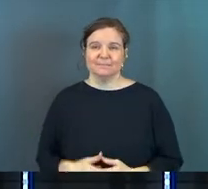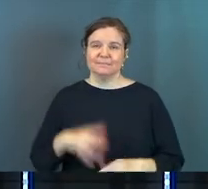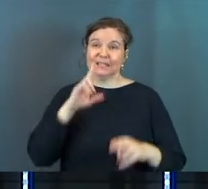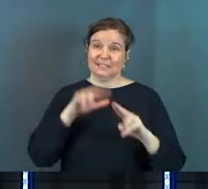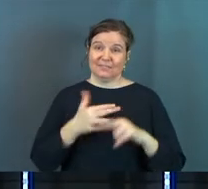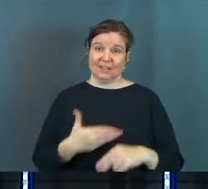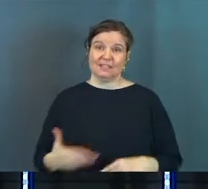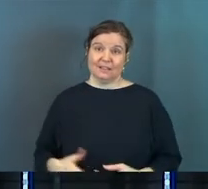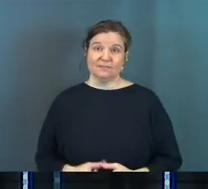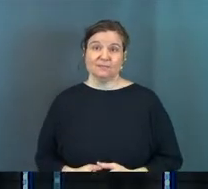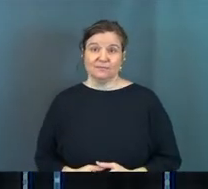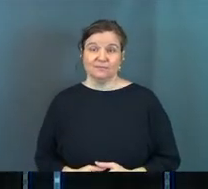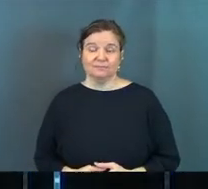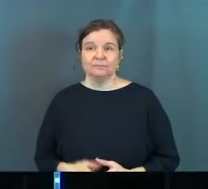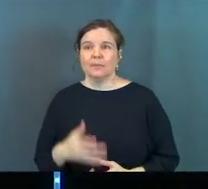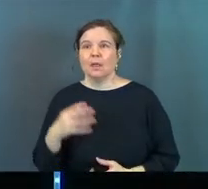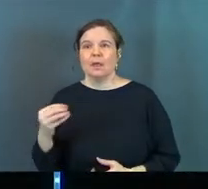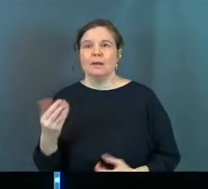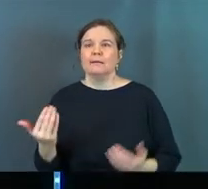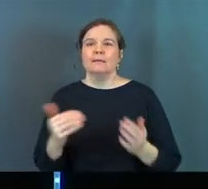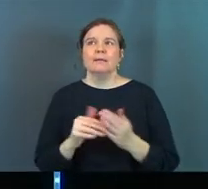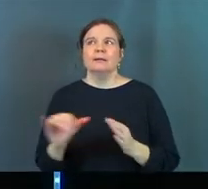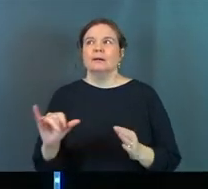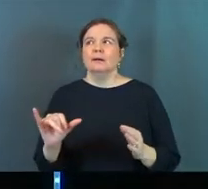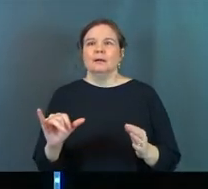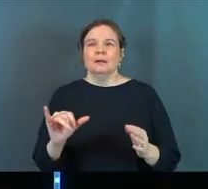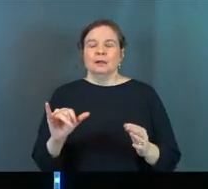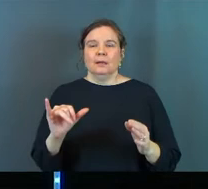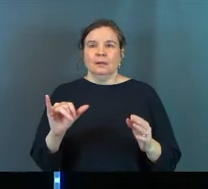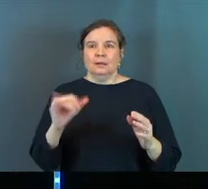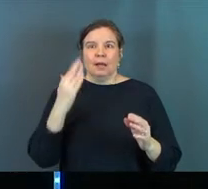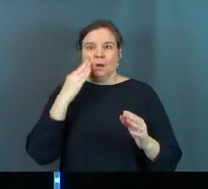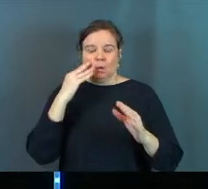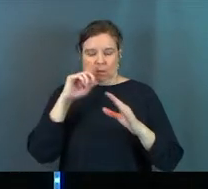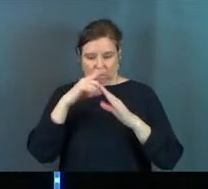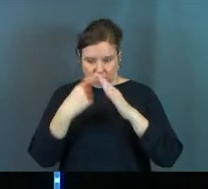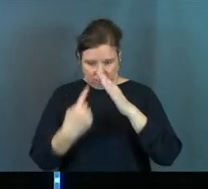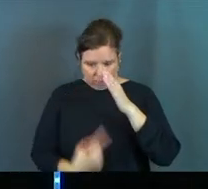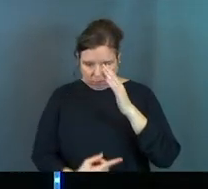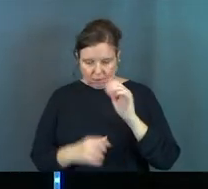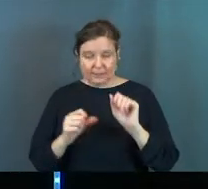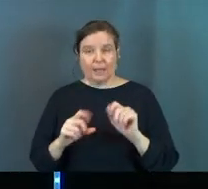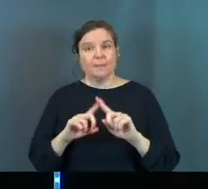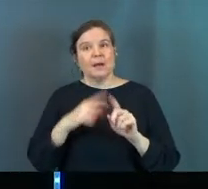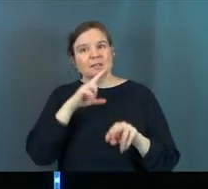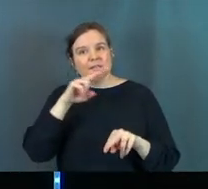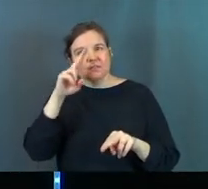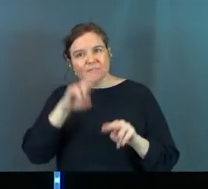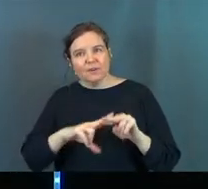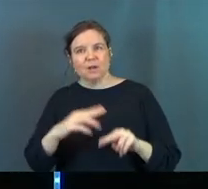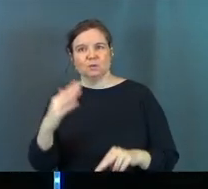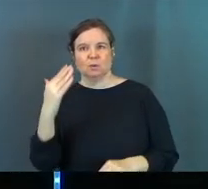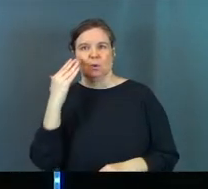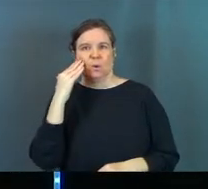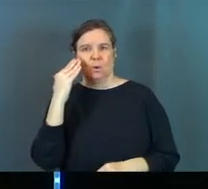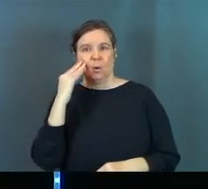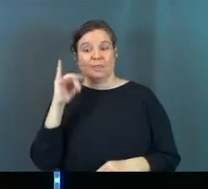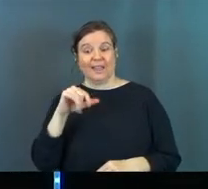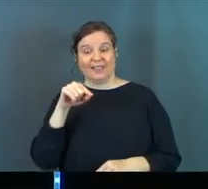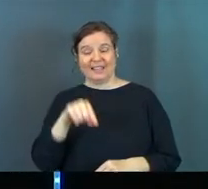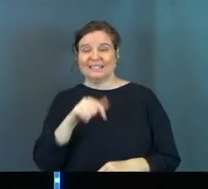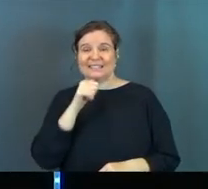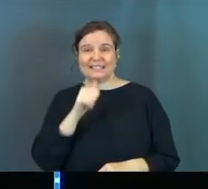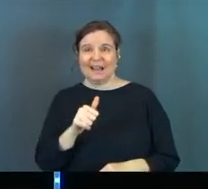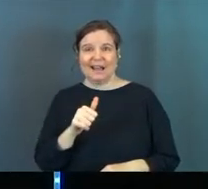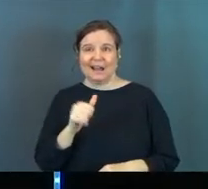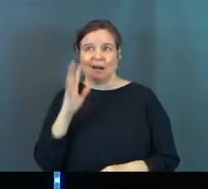It's fun stuff. And again, it's like a rabbit hole. I'm not saying you want to spend your life here, but it's fun to know that this is